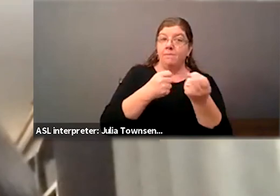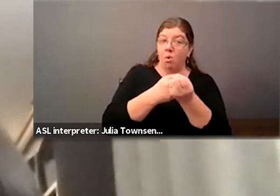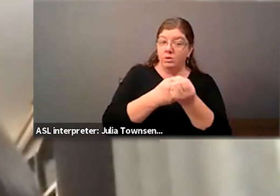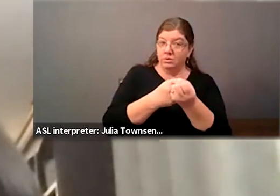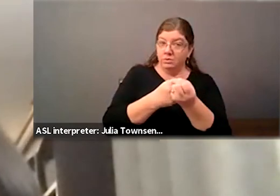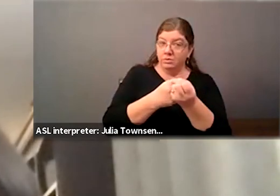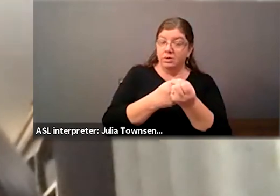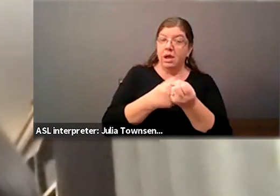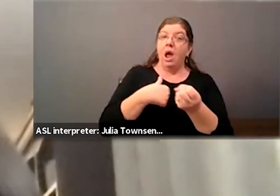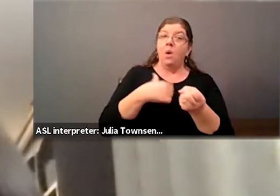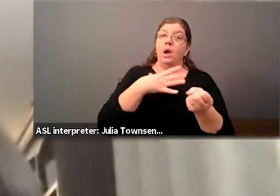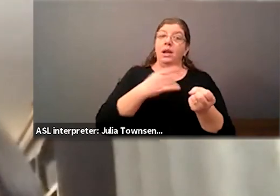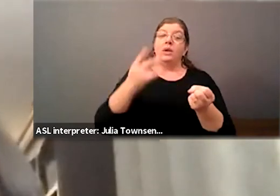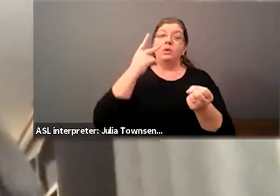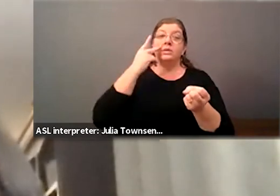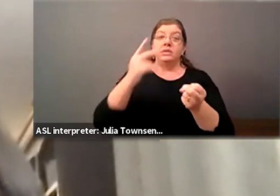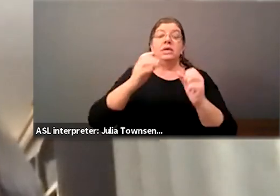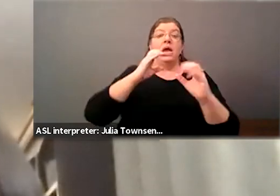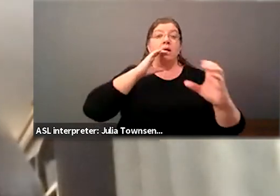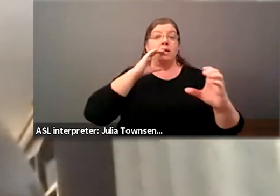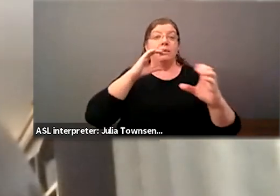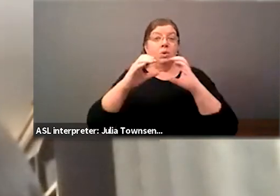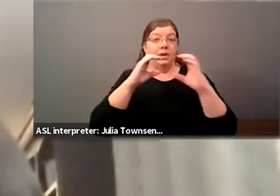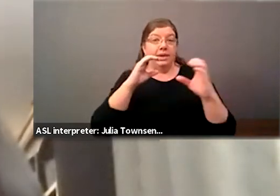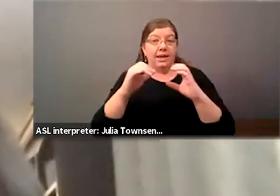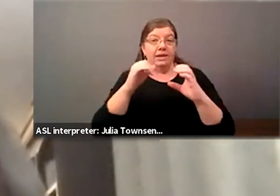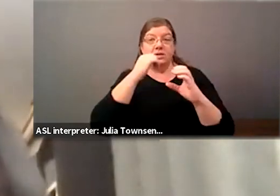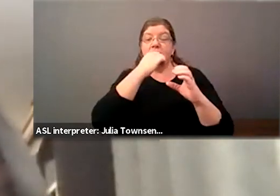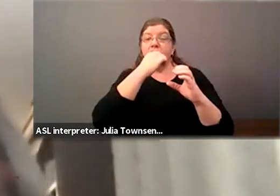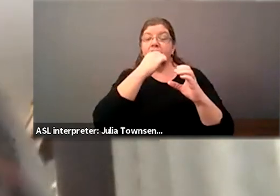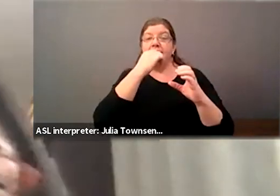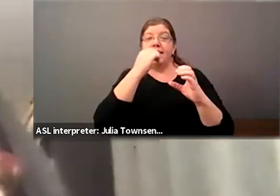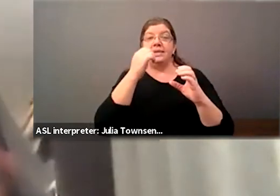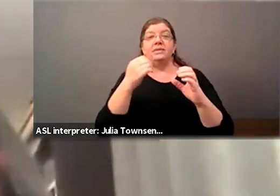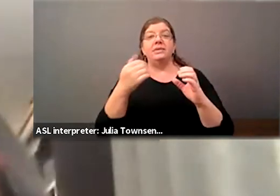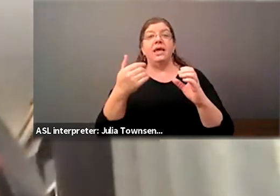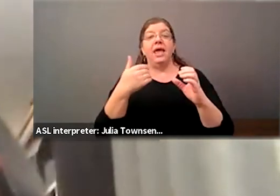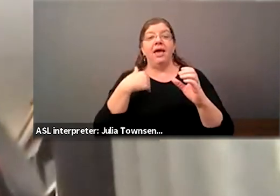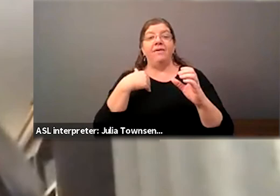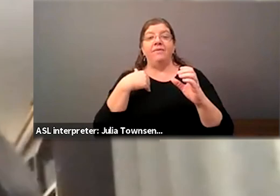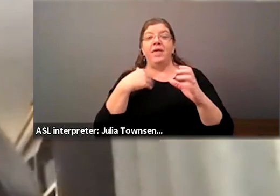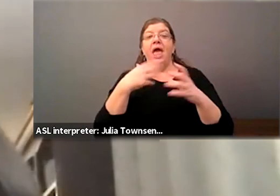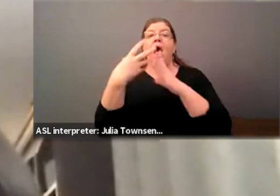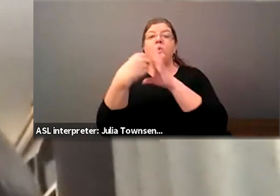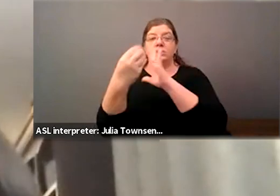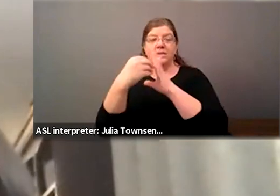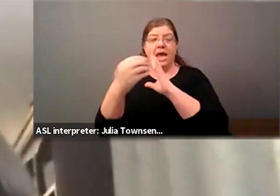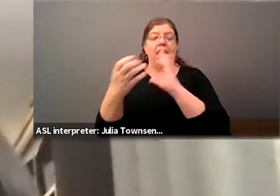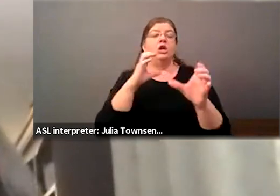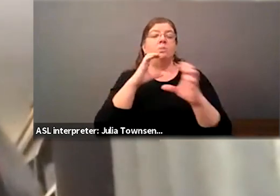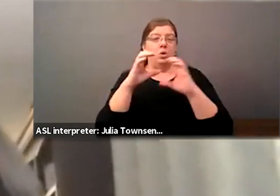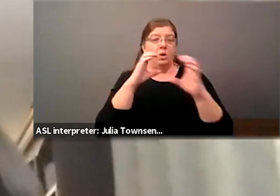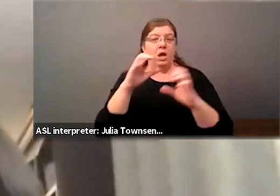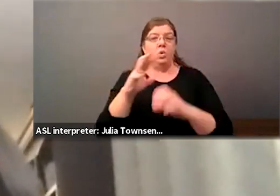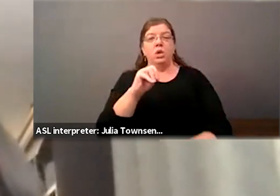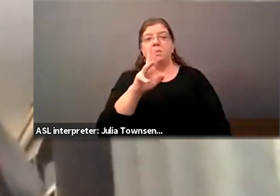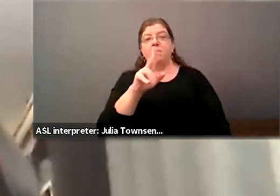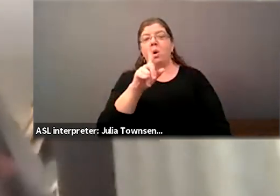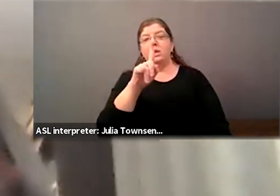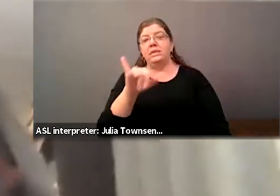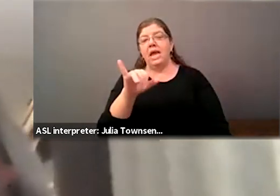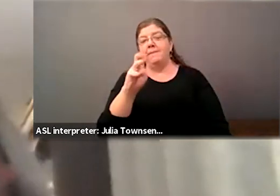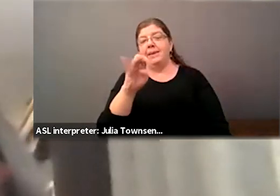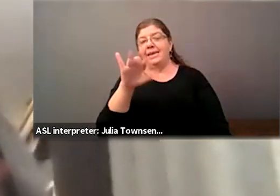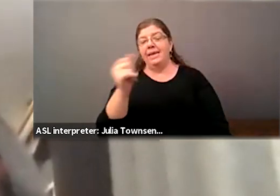would like to see all side communications having that media multimedia component